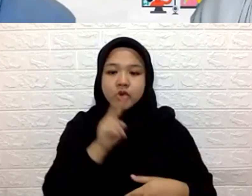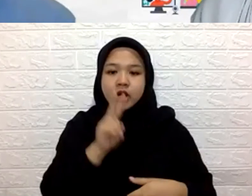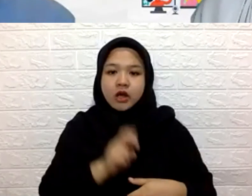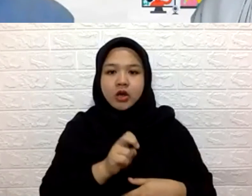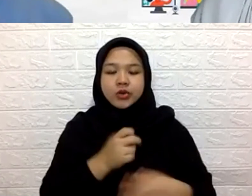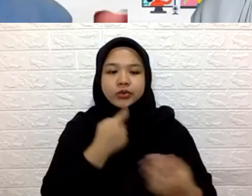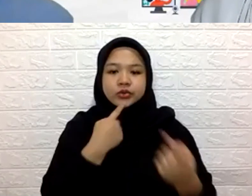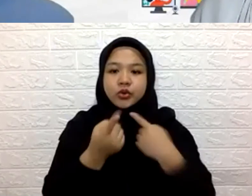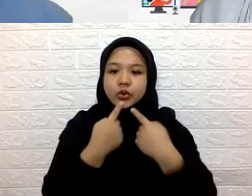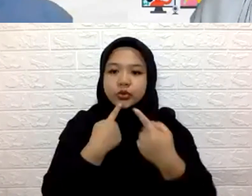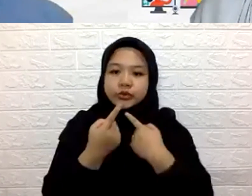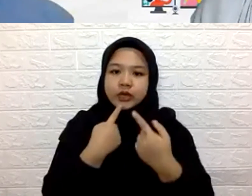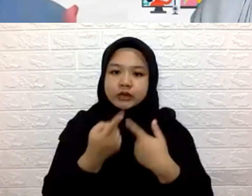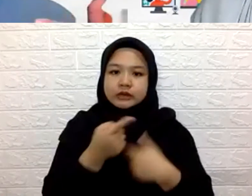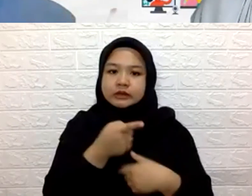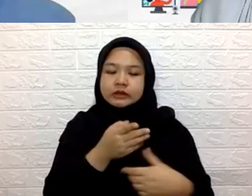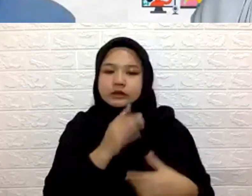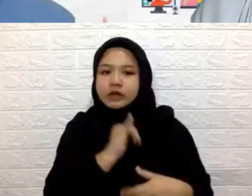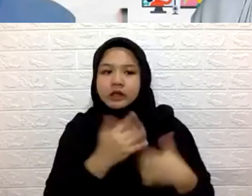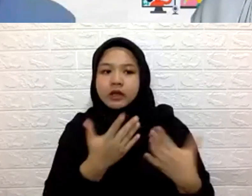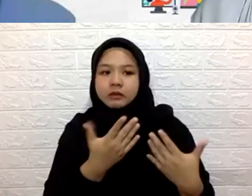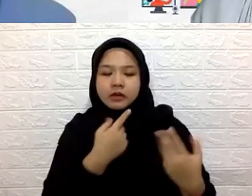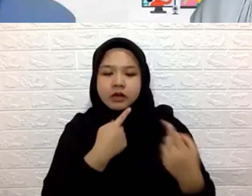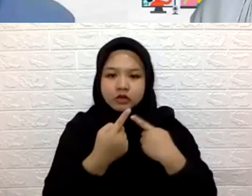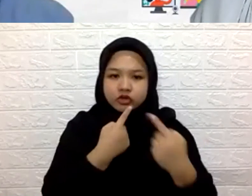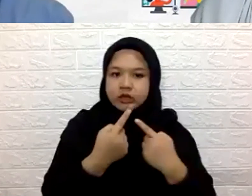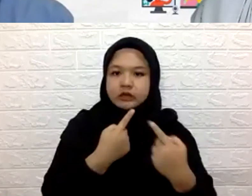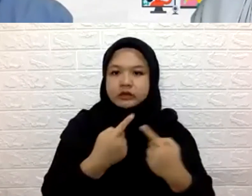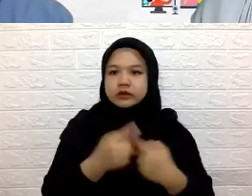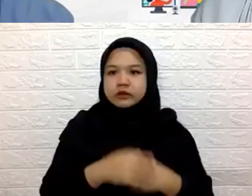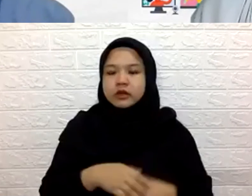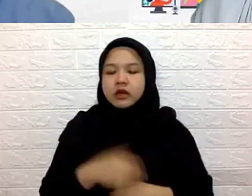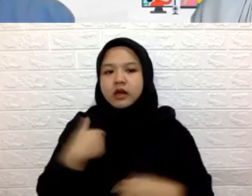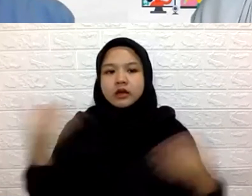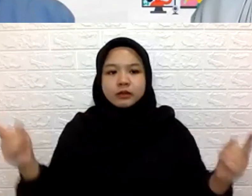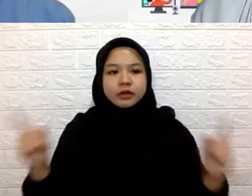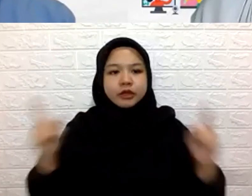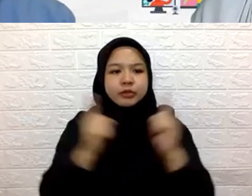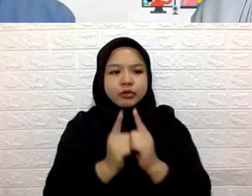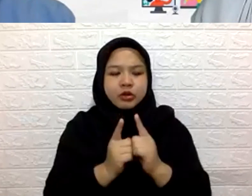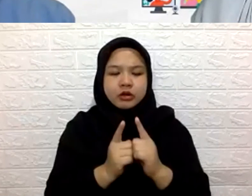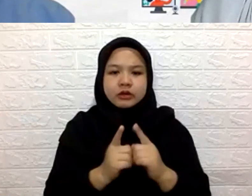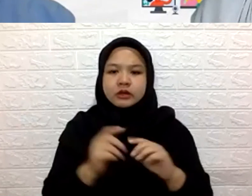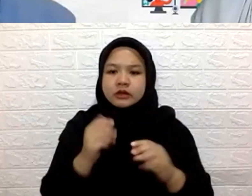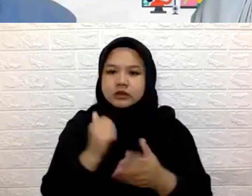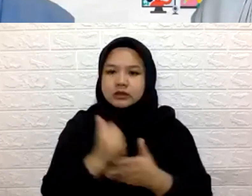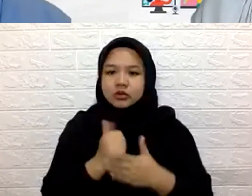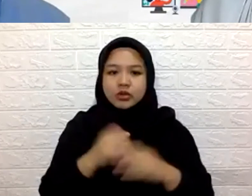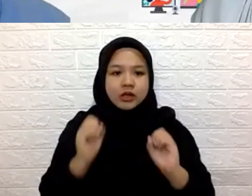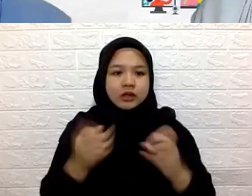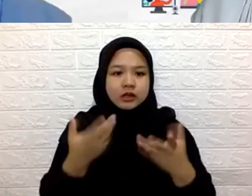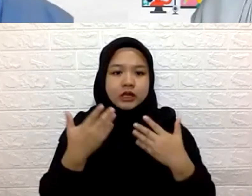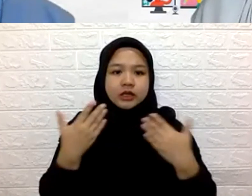ask me to meet with the social worker to discuss what happened. And so there are different kinds